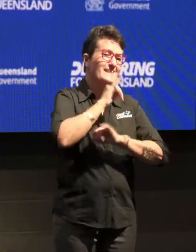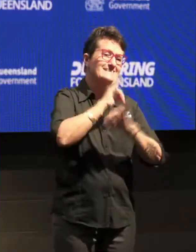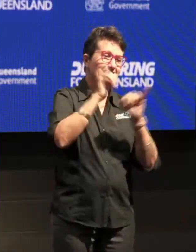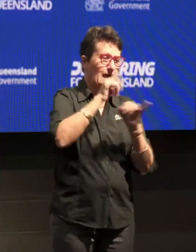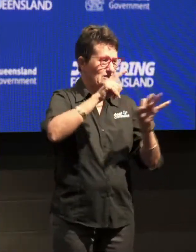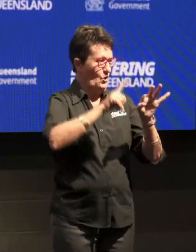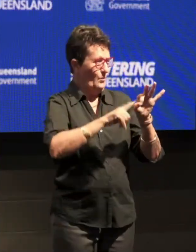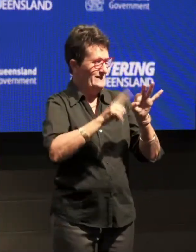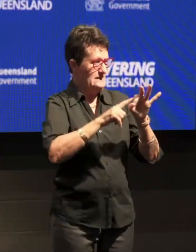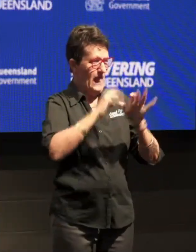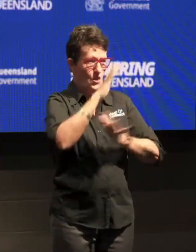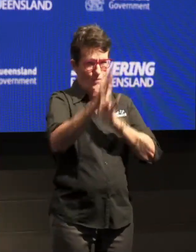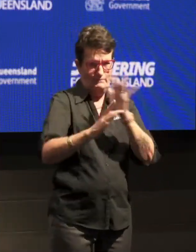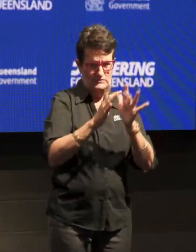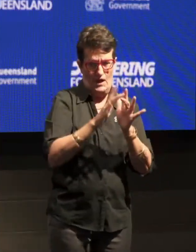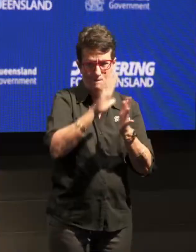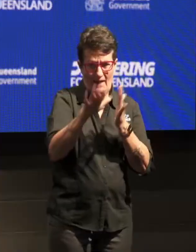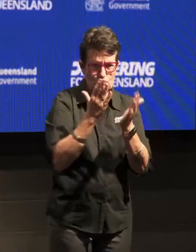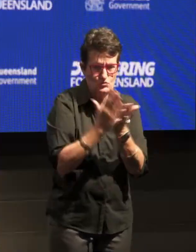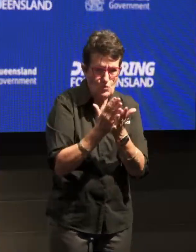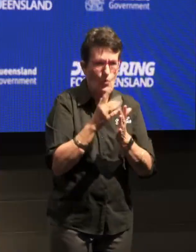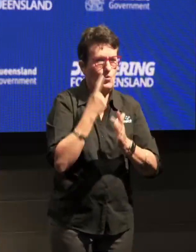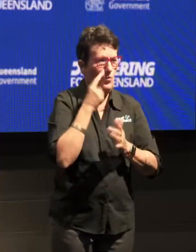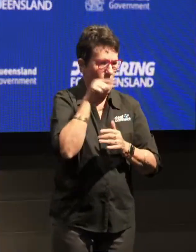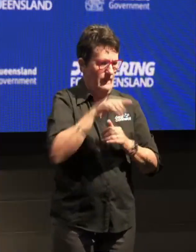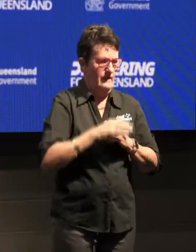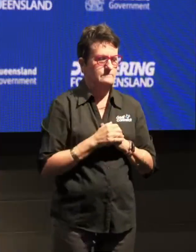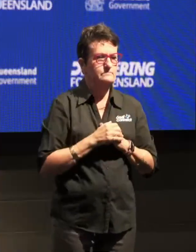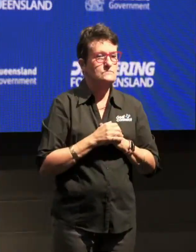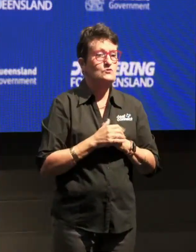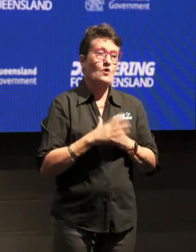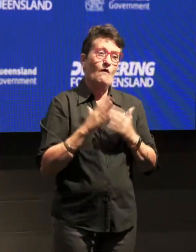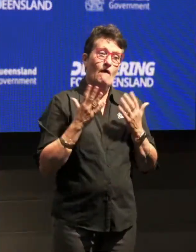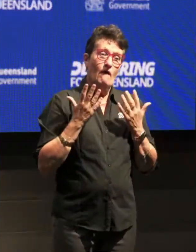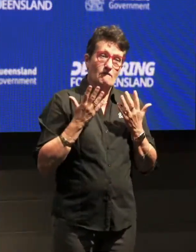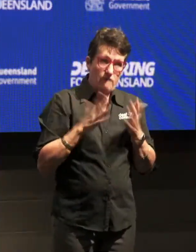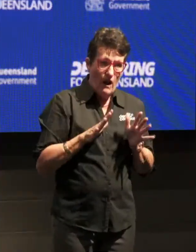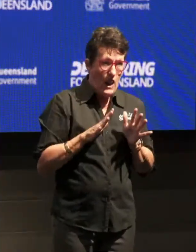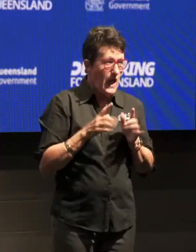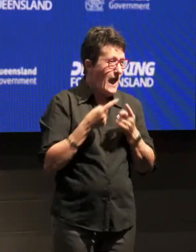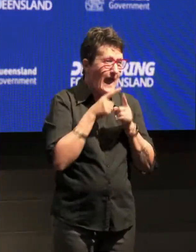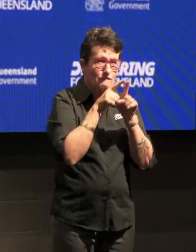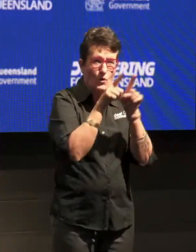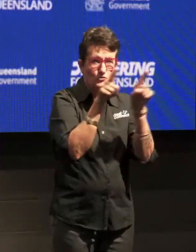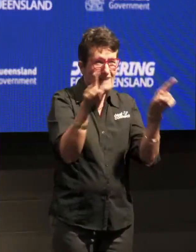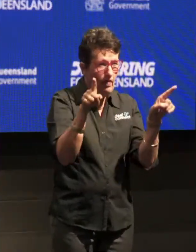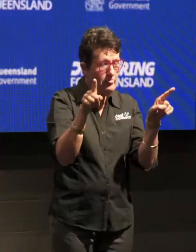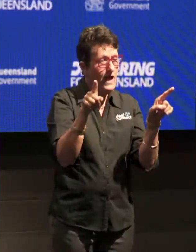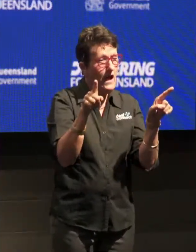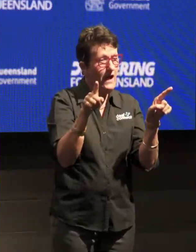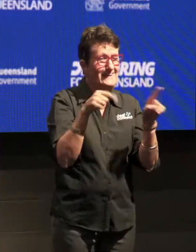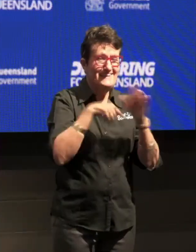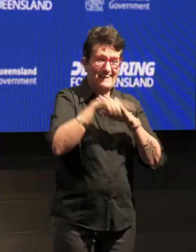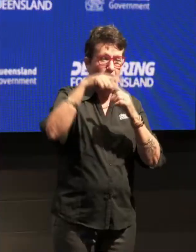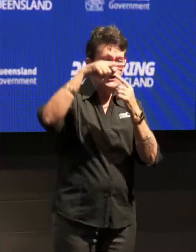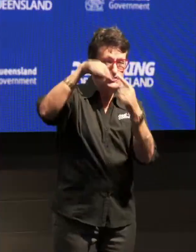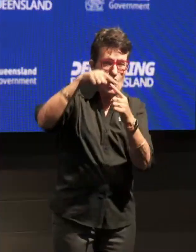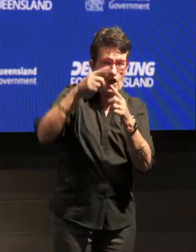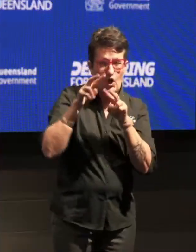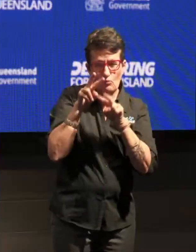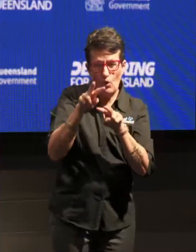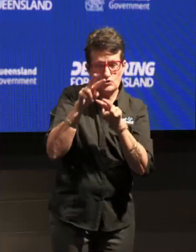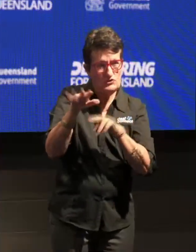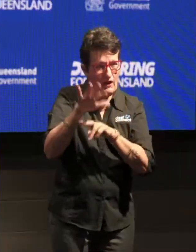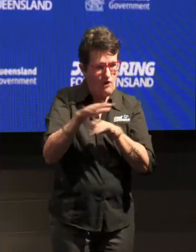please get on it. So finally, to everyone out there who is in that area, that cyclone watch area, and